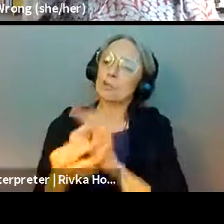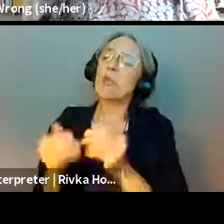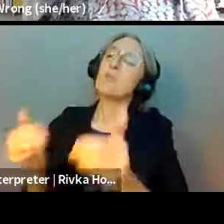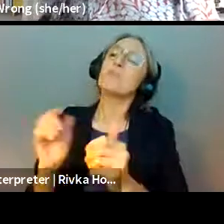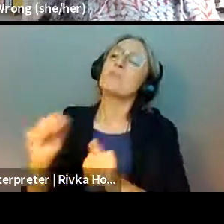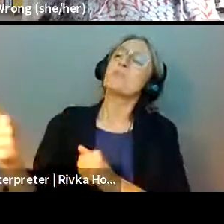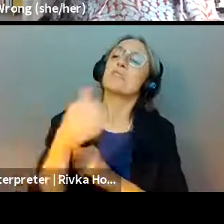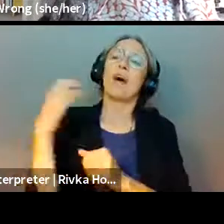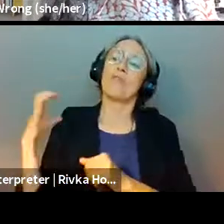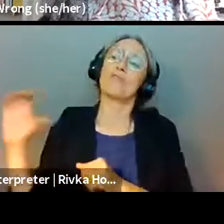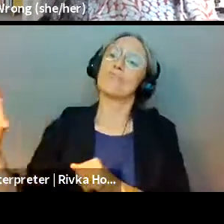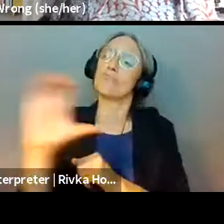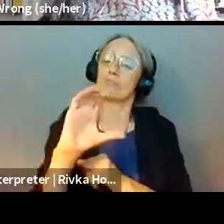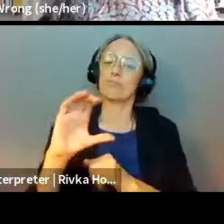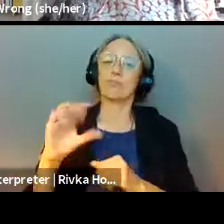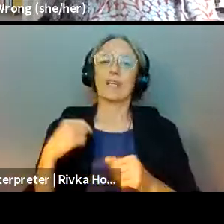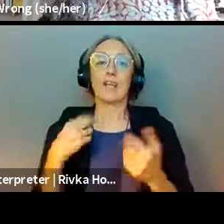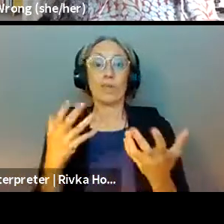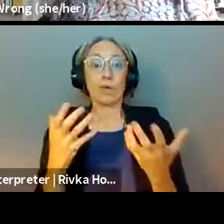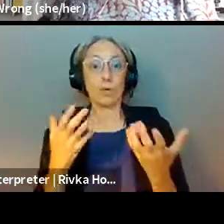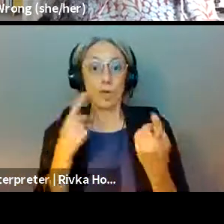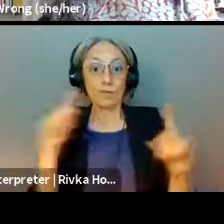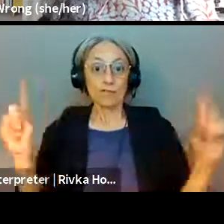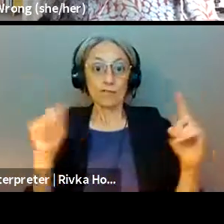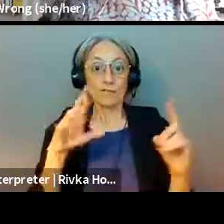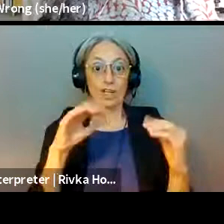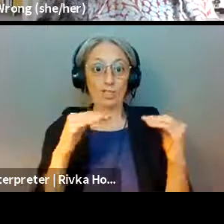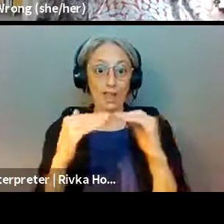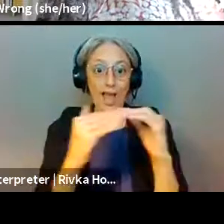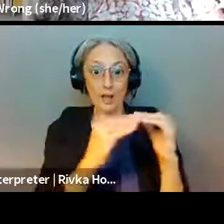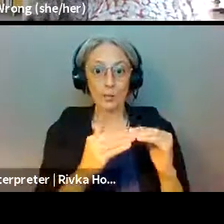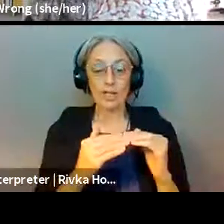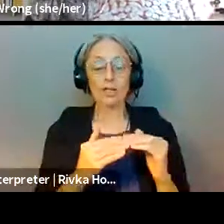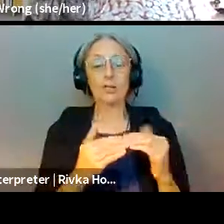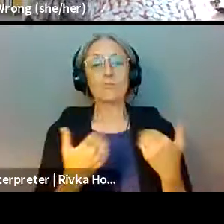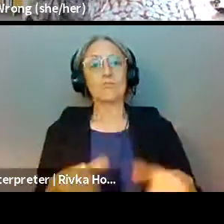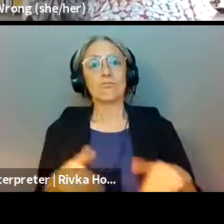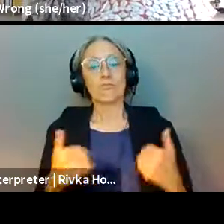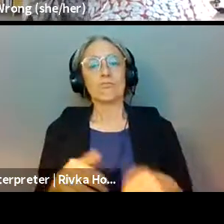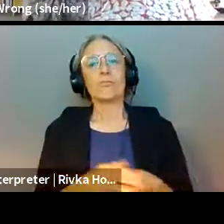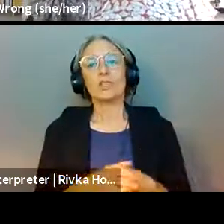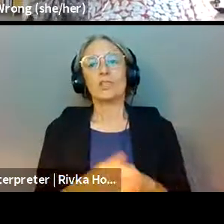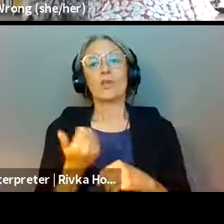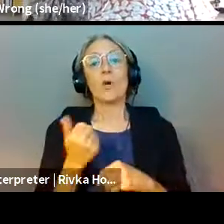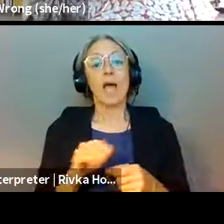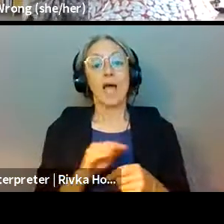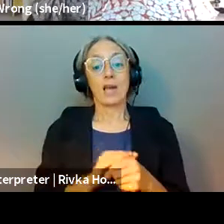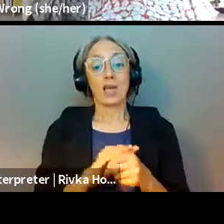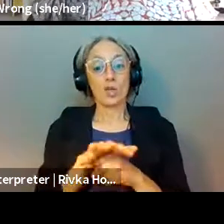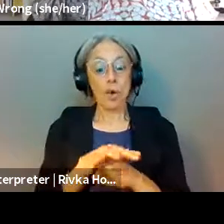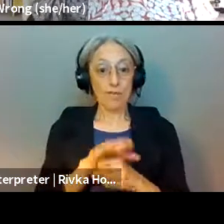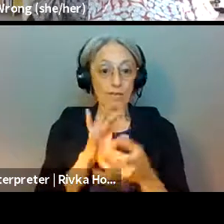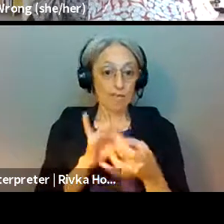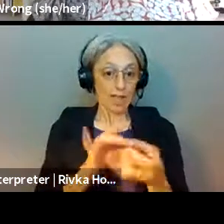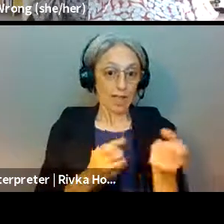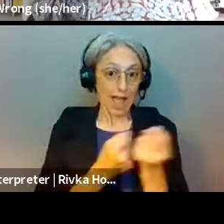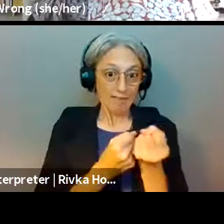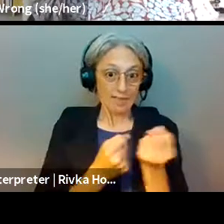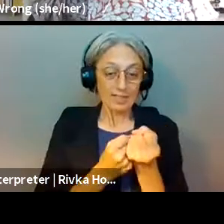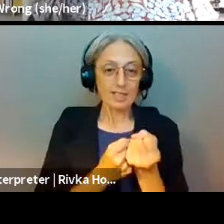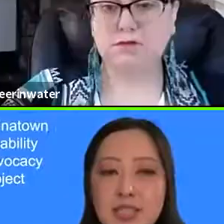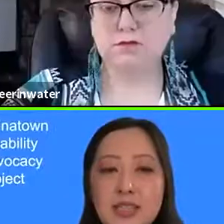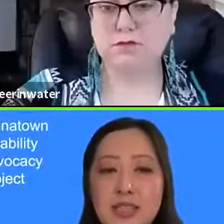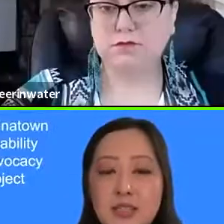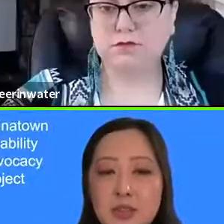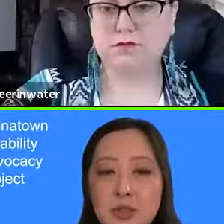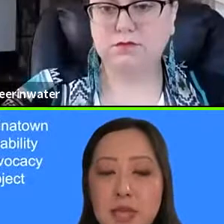see racial equity achieved. So in all COVID-related advocacy, I just ask that folks be mindful of that in